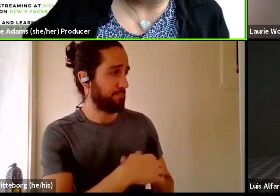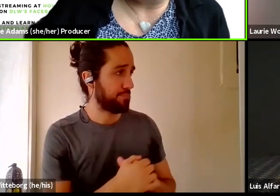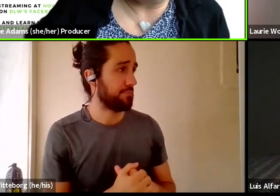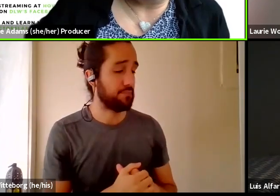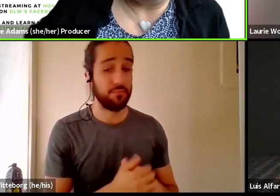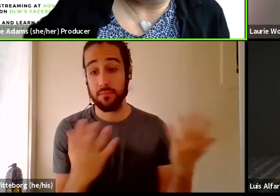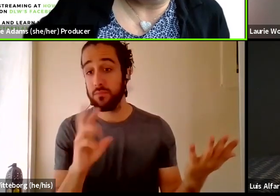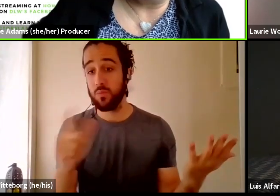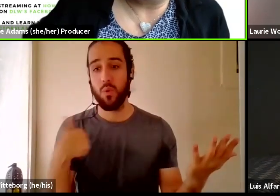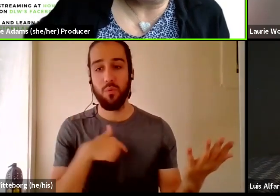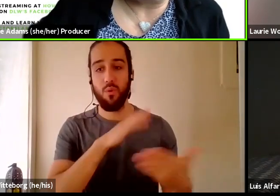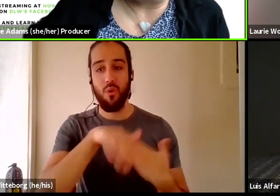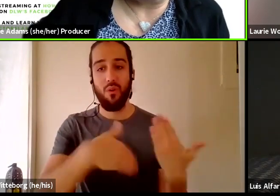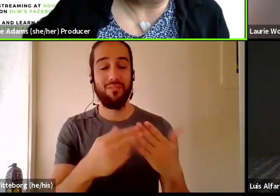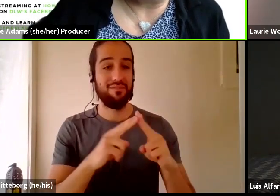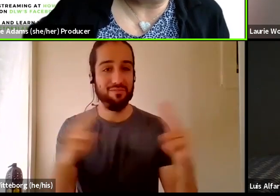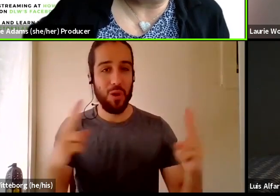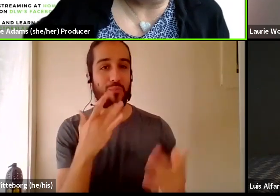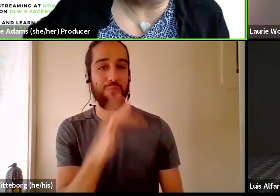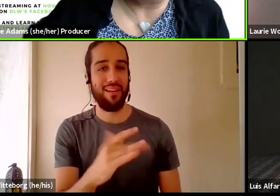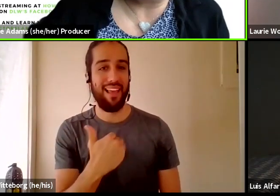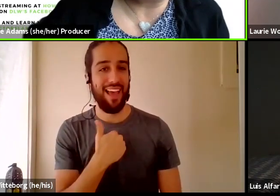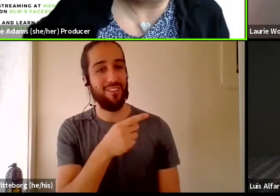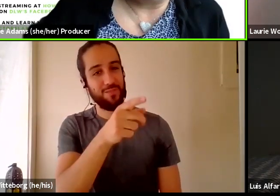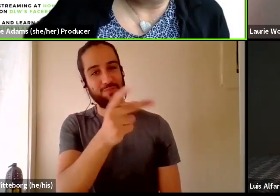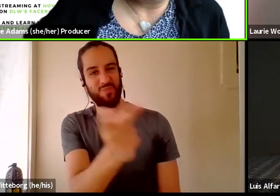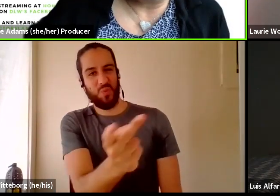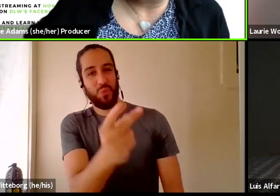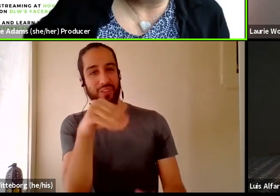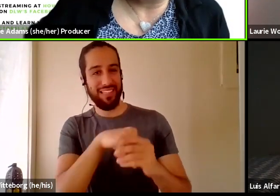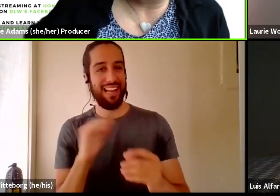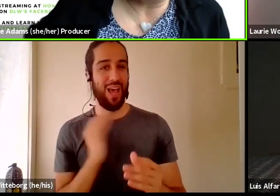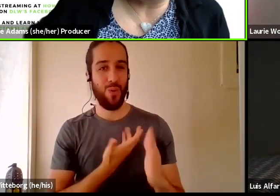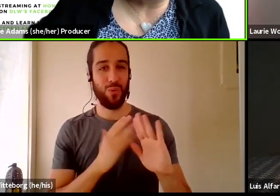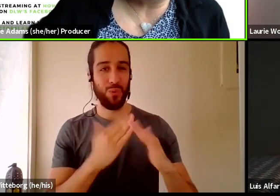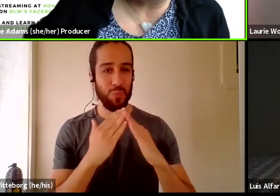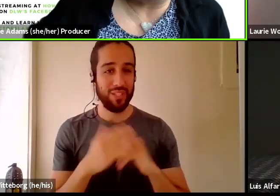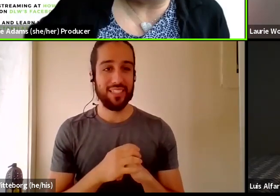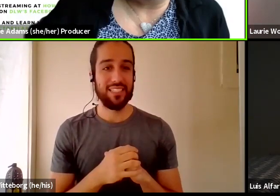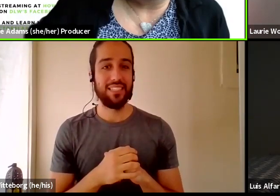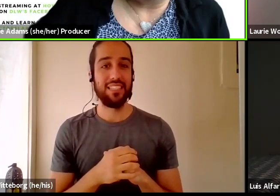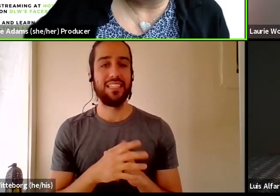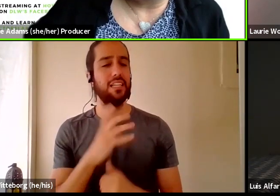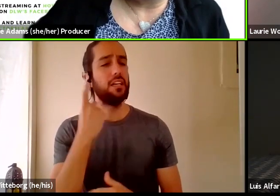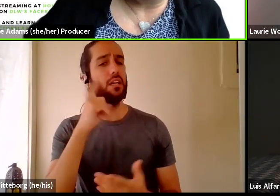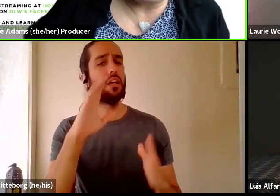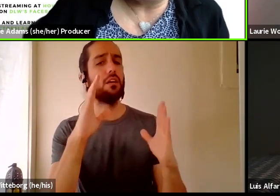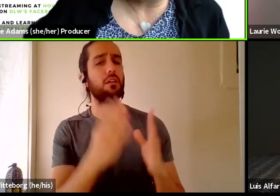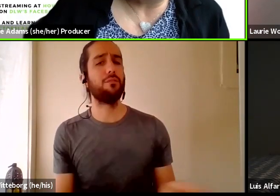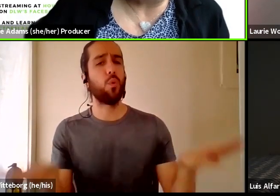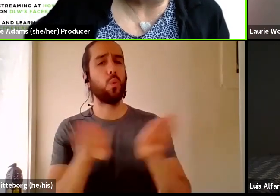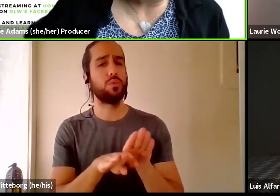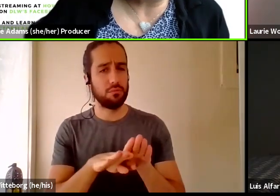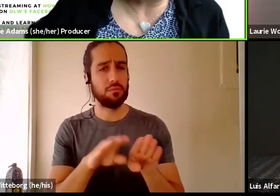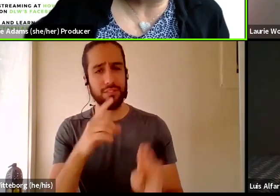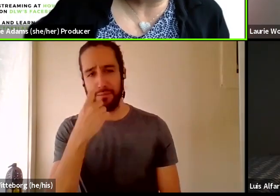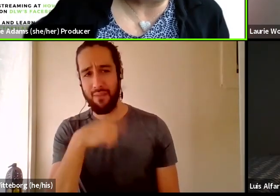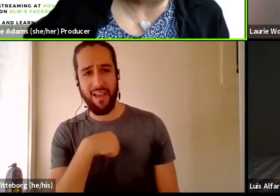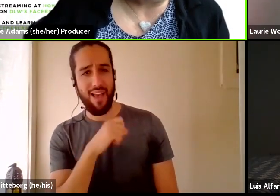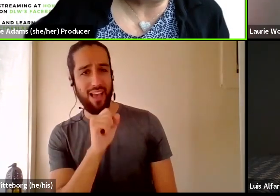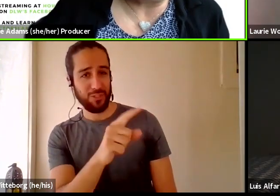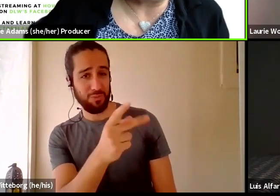We're all very lucky to have you both in our communities. In closing, can I ask you both to